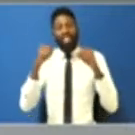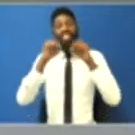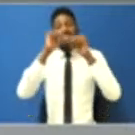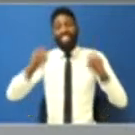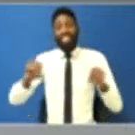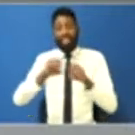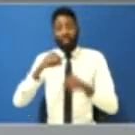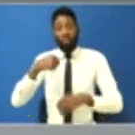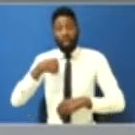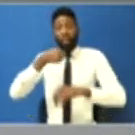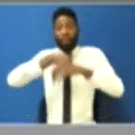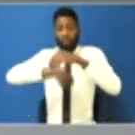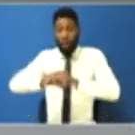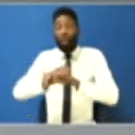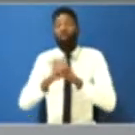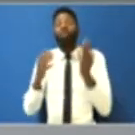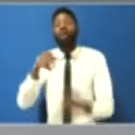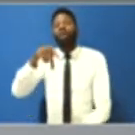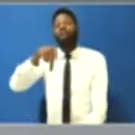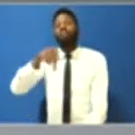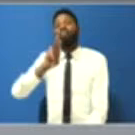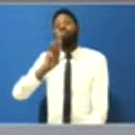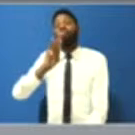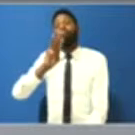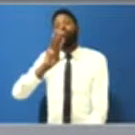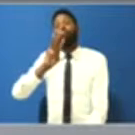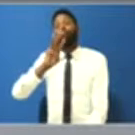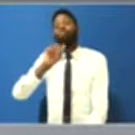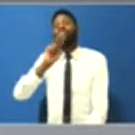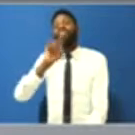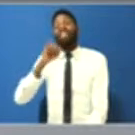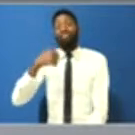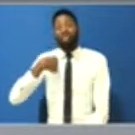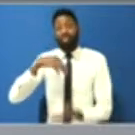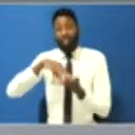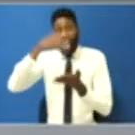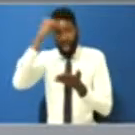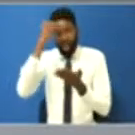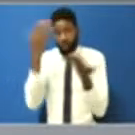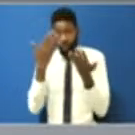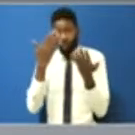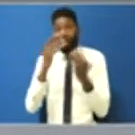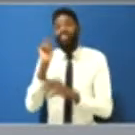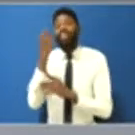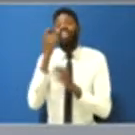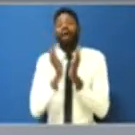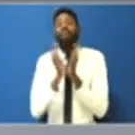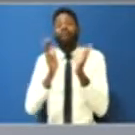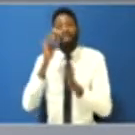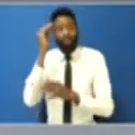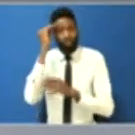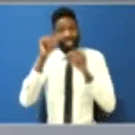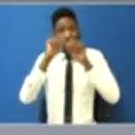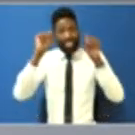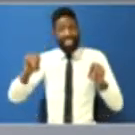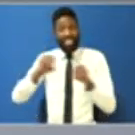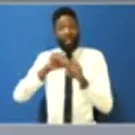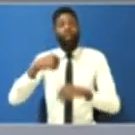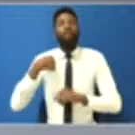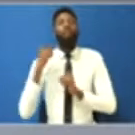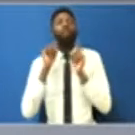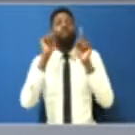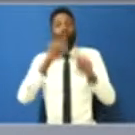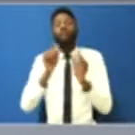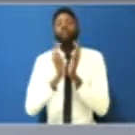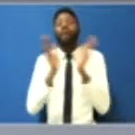pumani hospital i was educated through kenya's public education system i went to a public university the